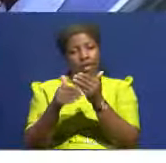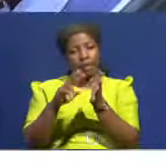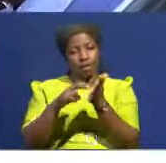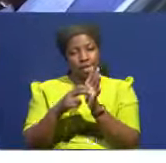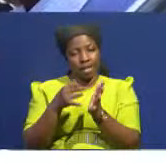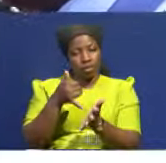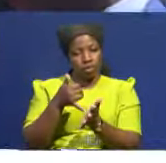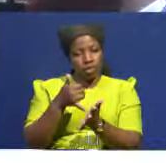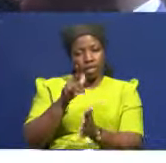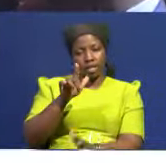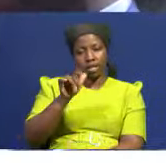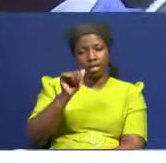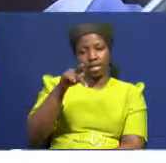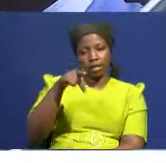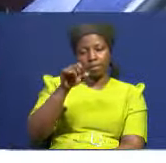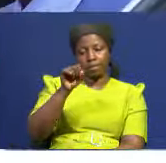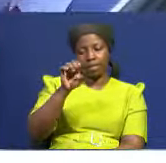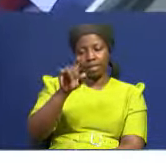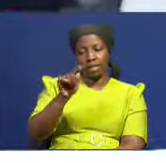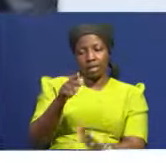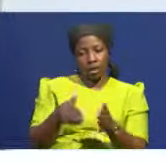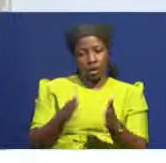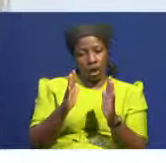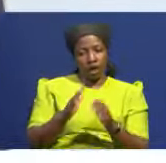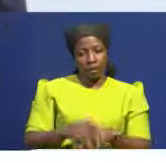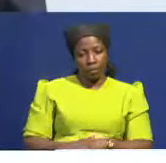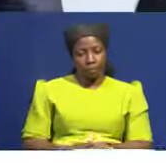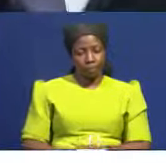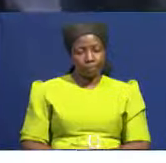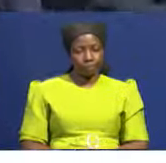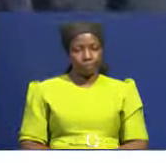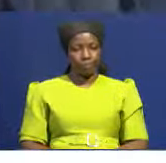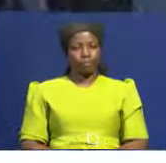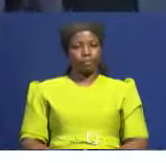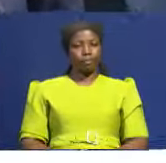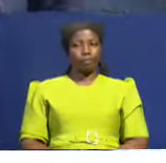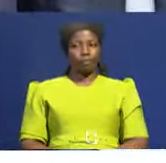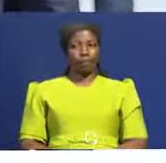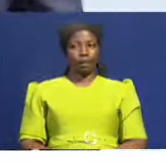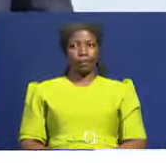including the Lapset Corridor. Give us Maina, Prime Edition.